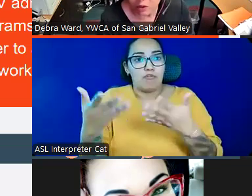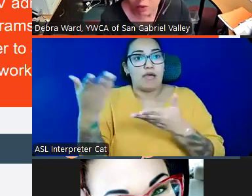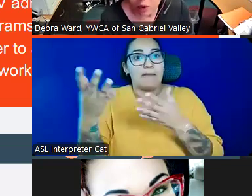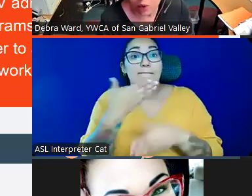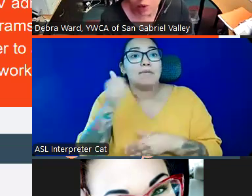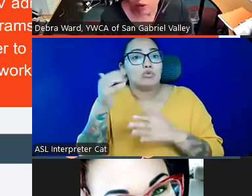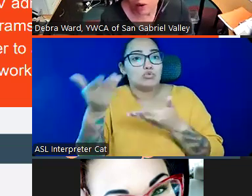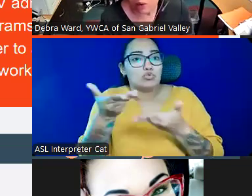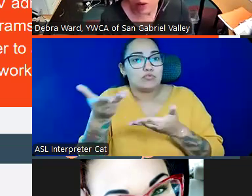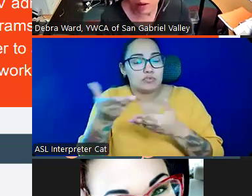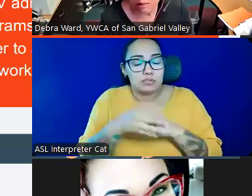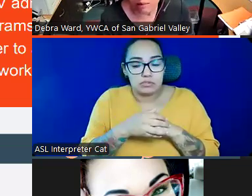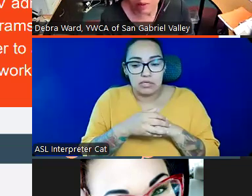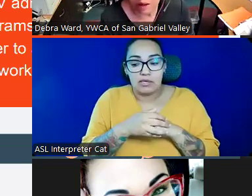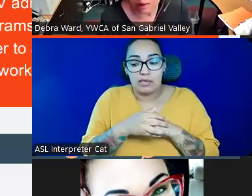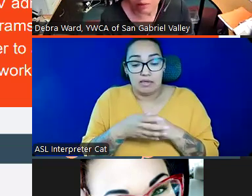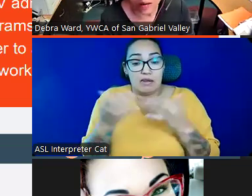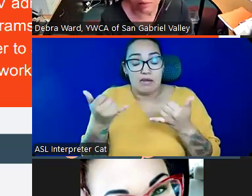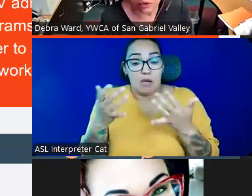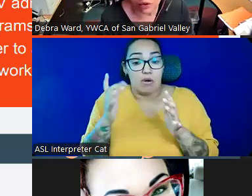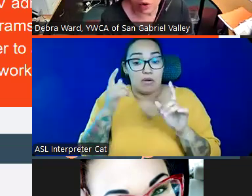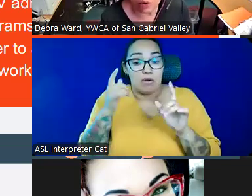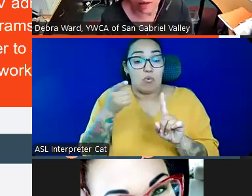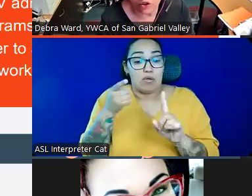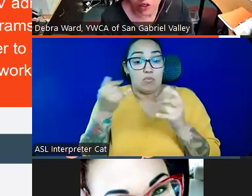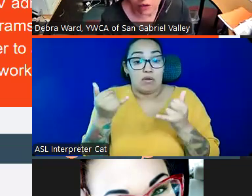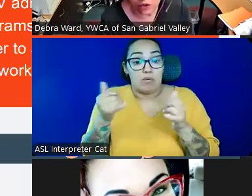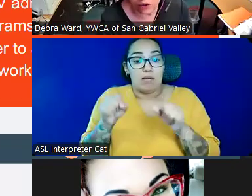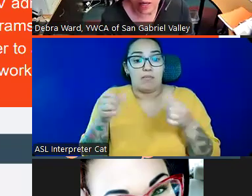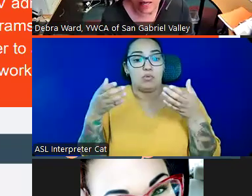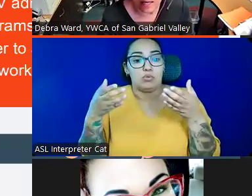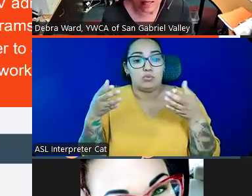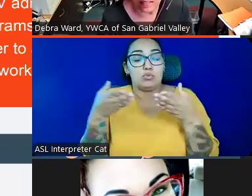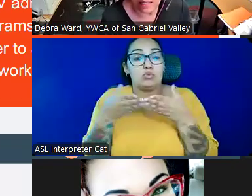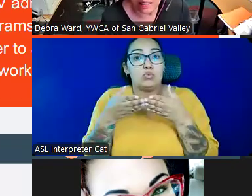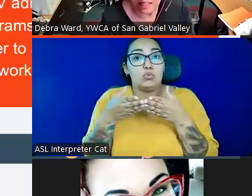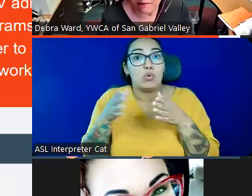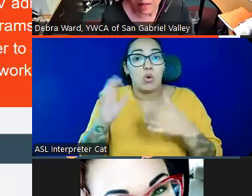get to the point where we were able to open a shelter in